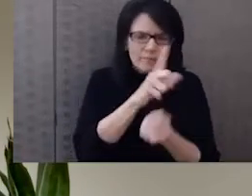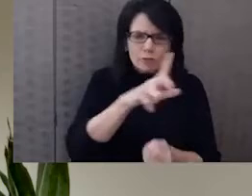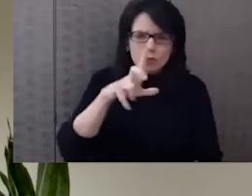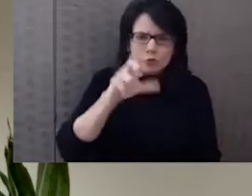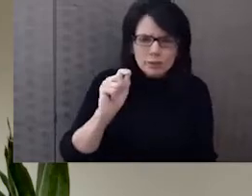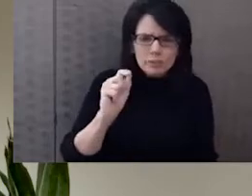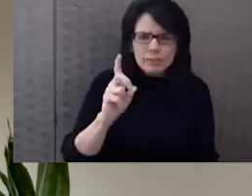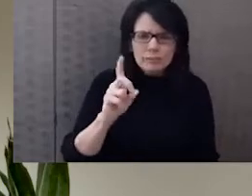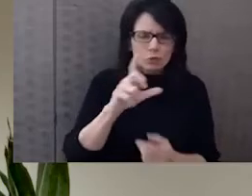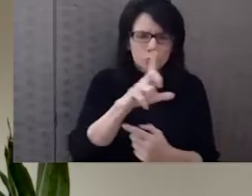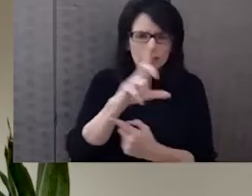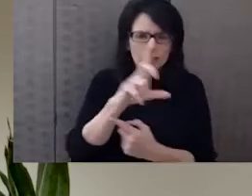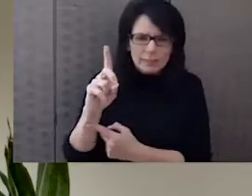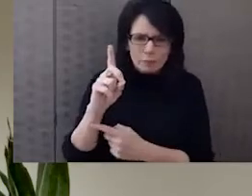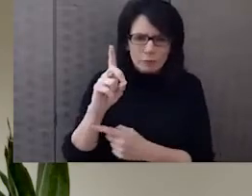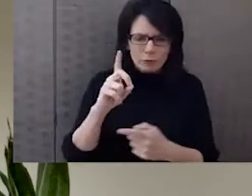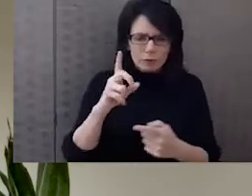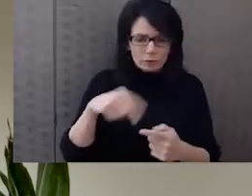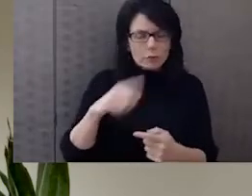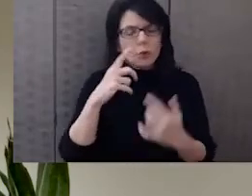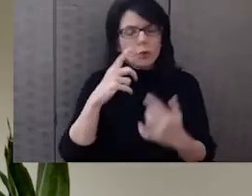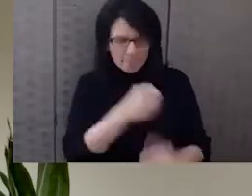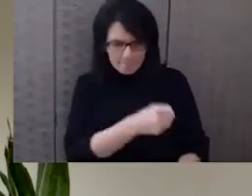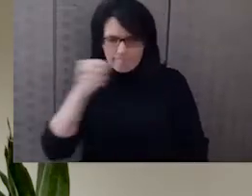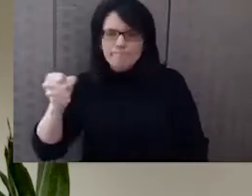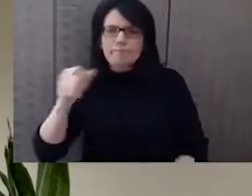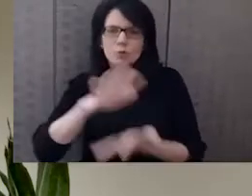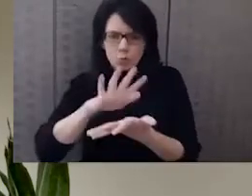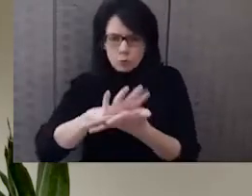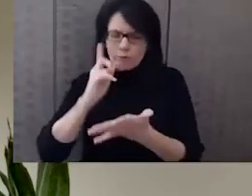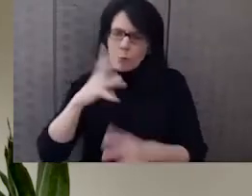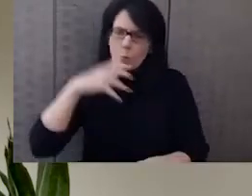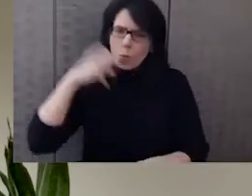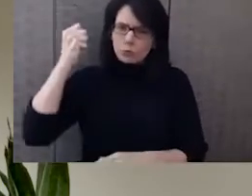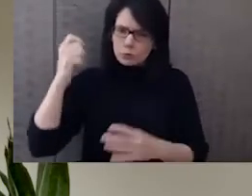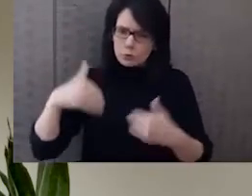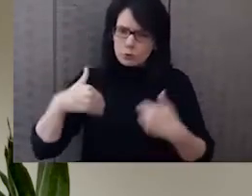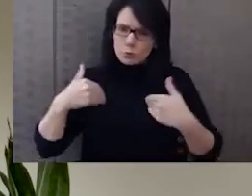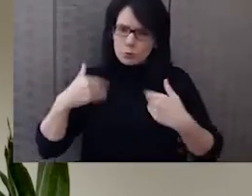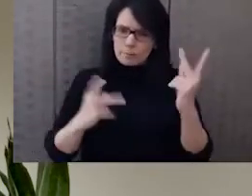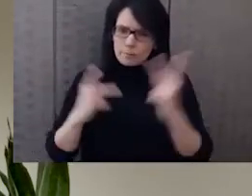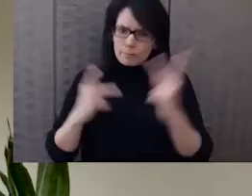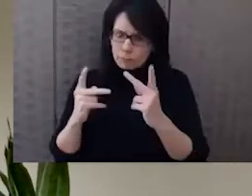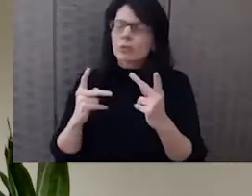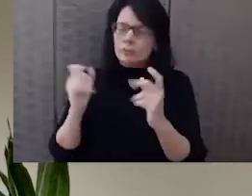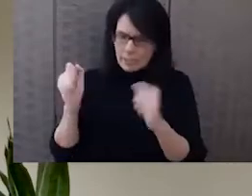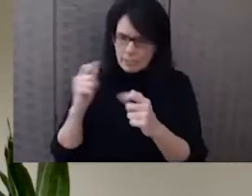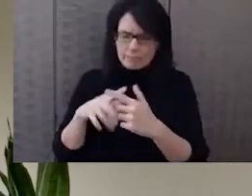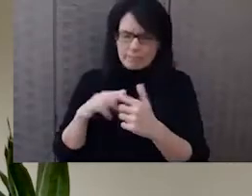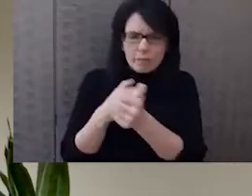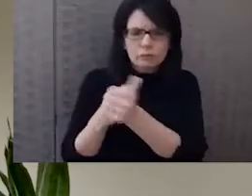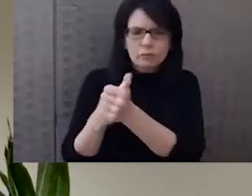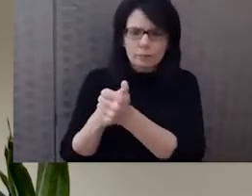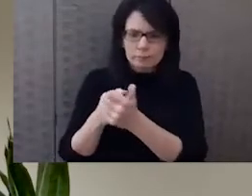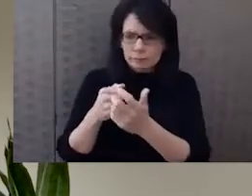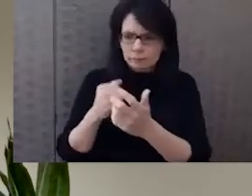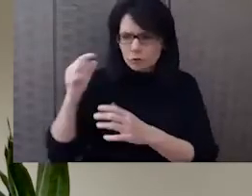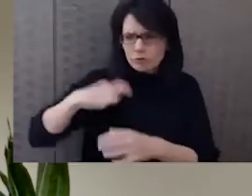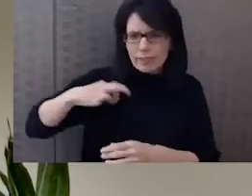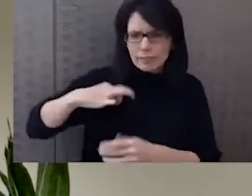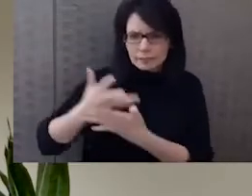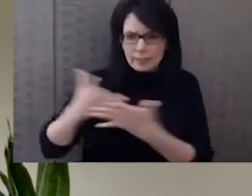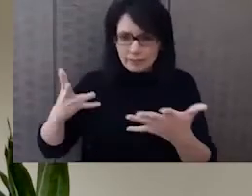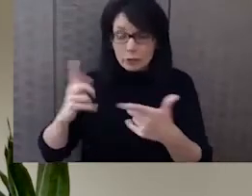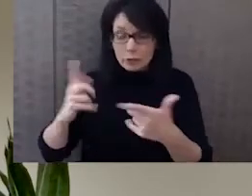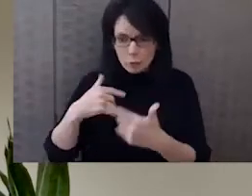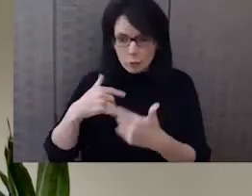well as a placement in a school where older youth could catch up on credits, and now he was on track to graduate. Well, this